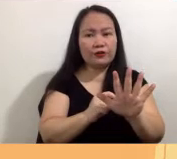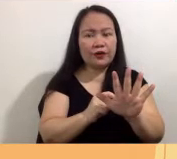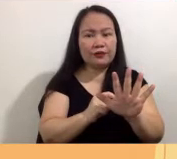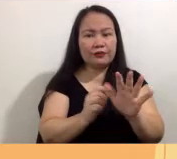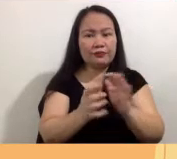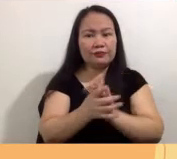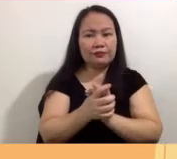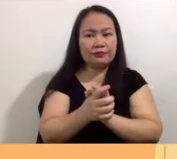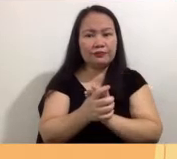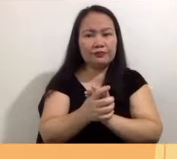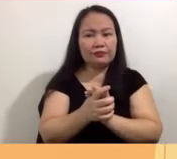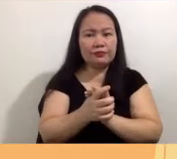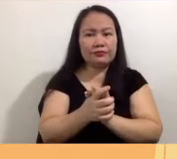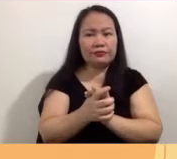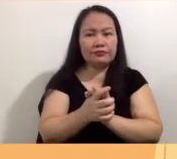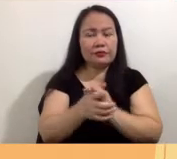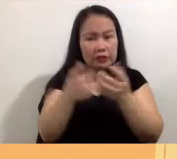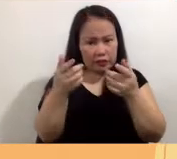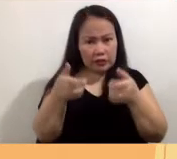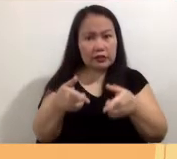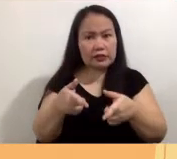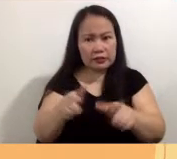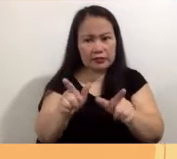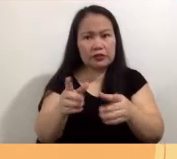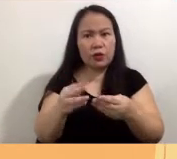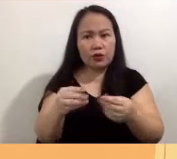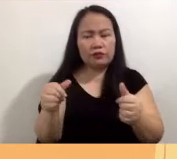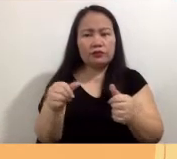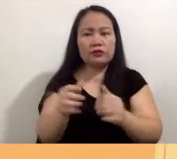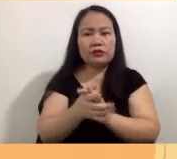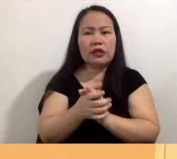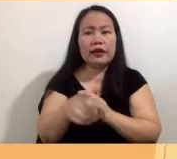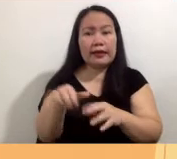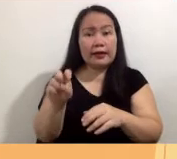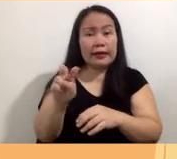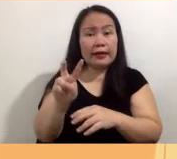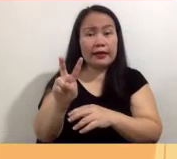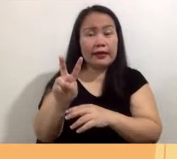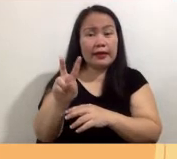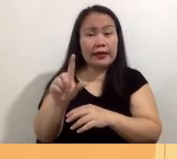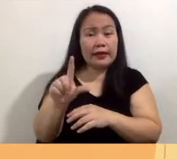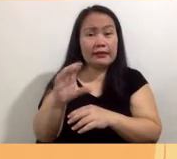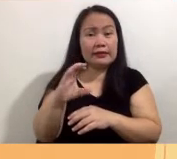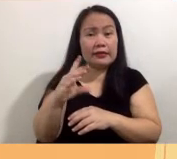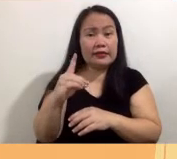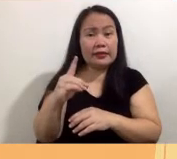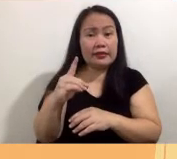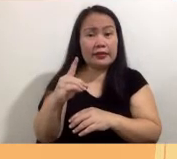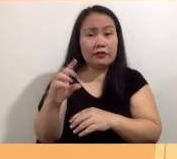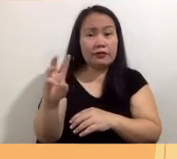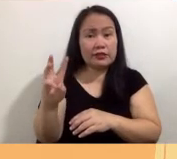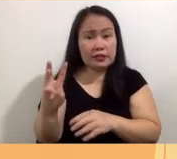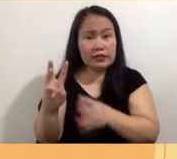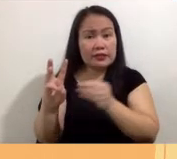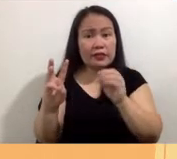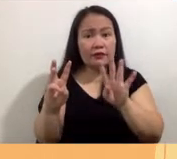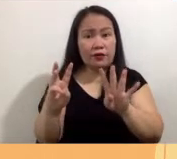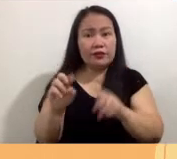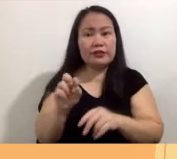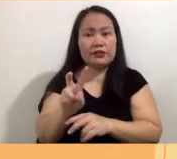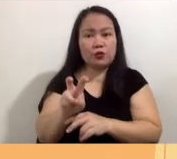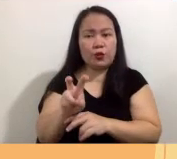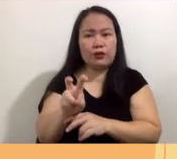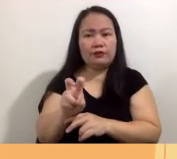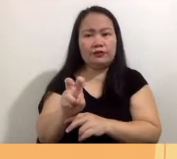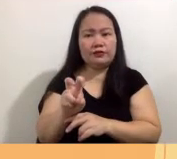ago, that is 12 over 5. So let us solve. So the LCD of 6 and 4 is 12. So yung numerator